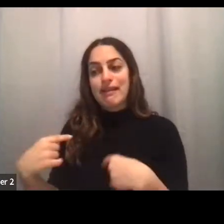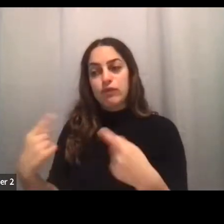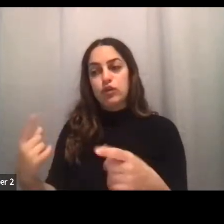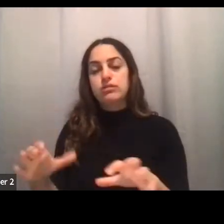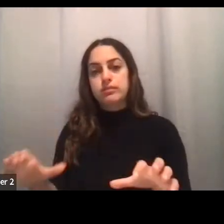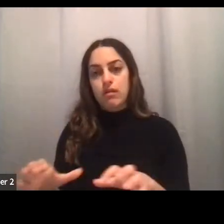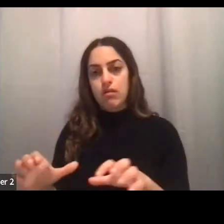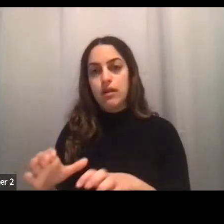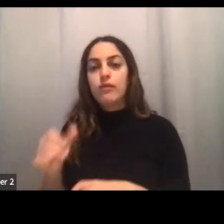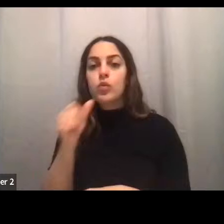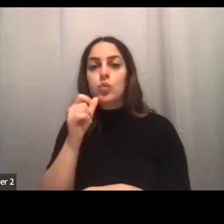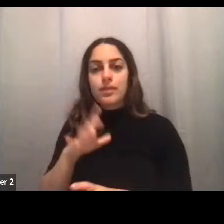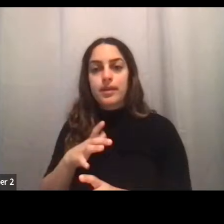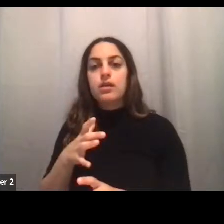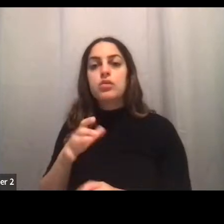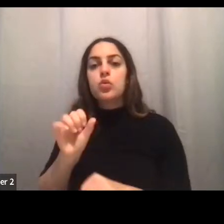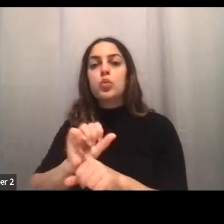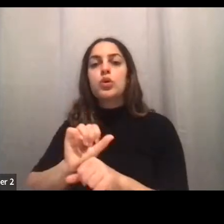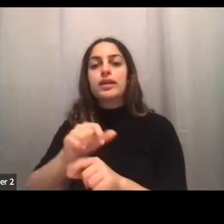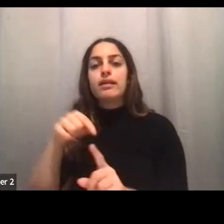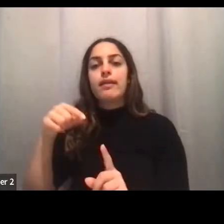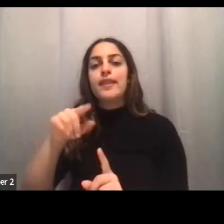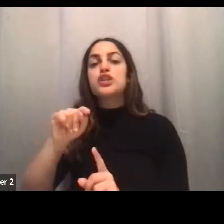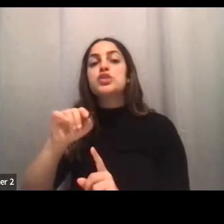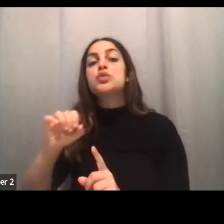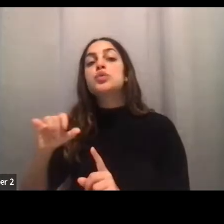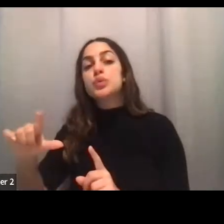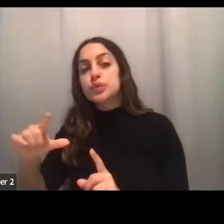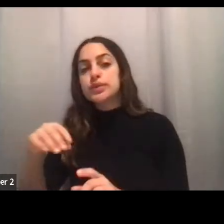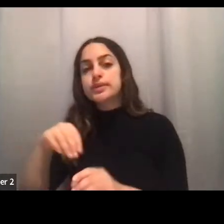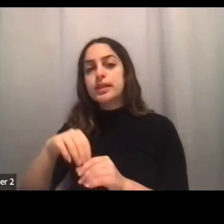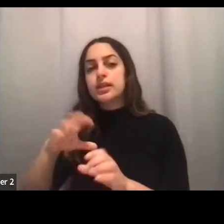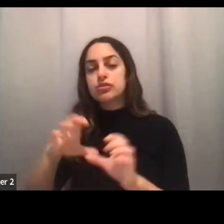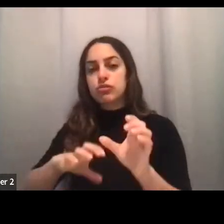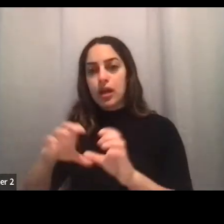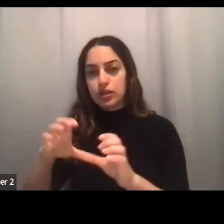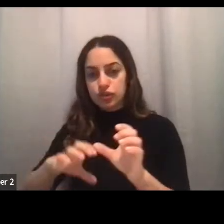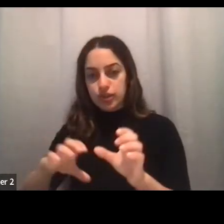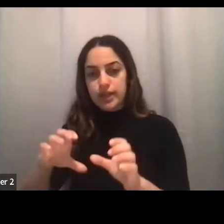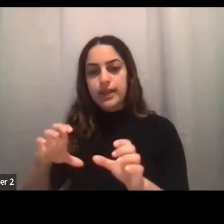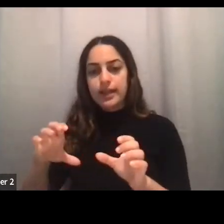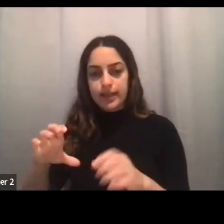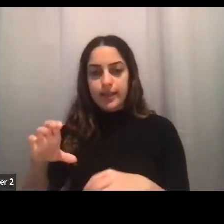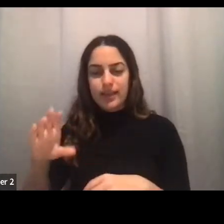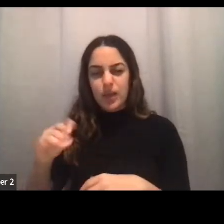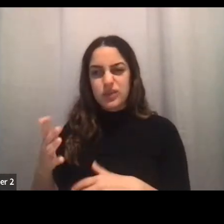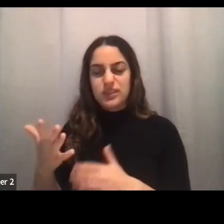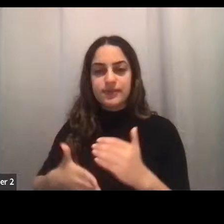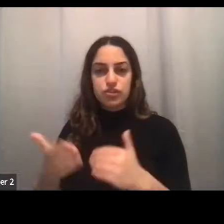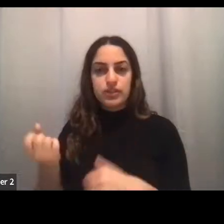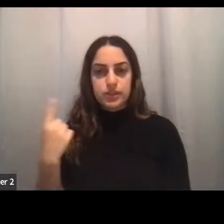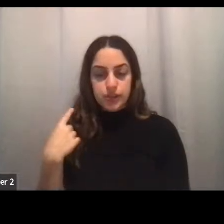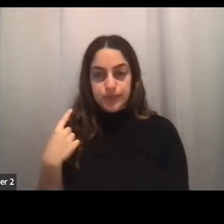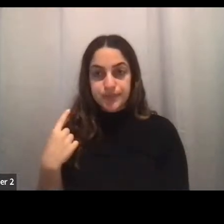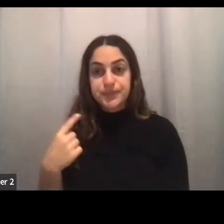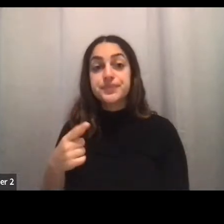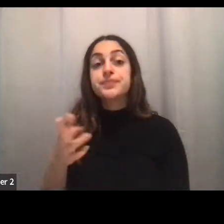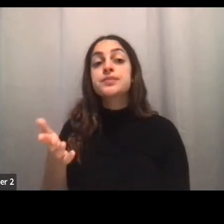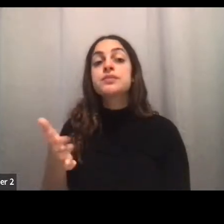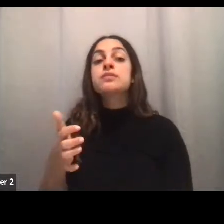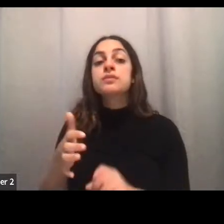of women working on the tools in construction last which was finished last year the covet